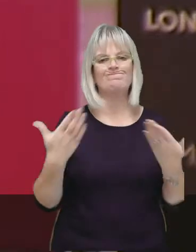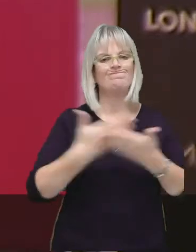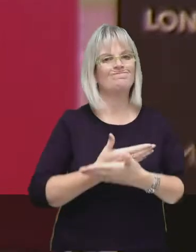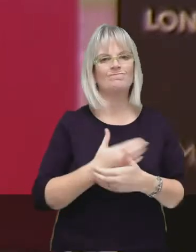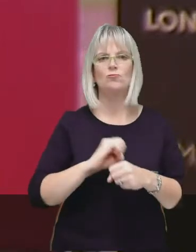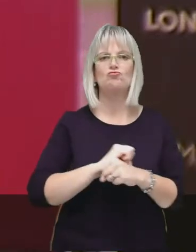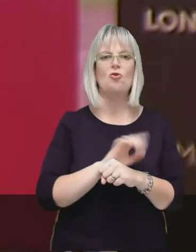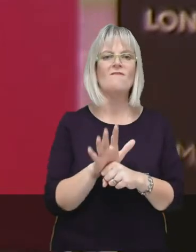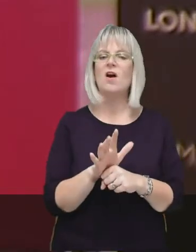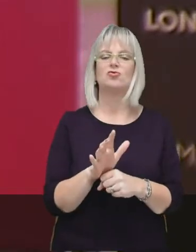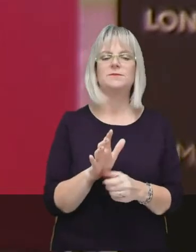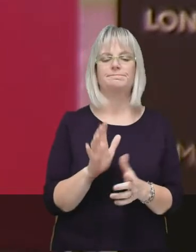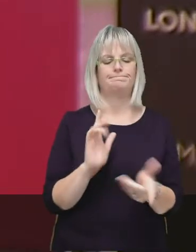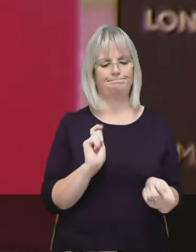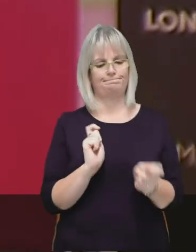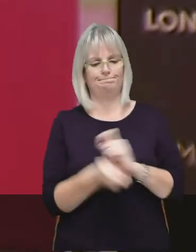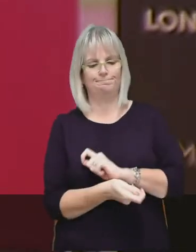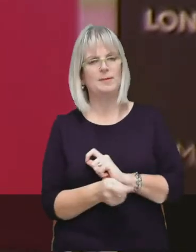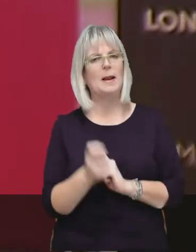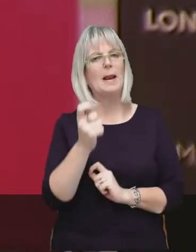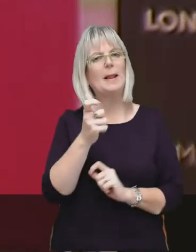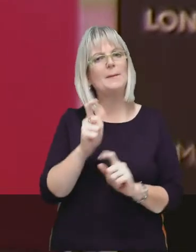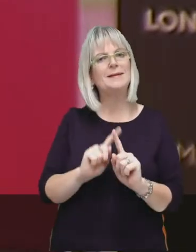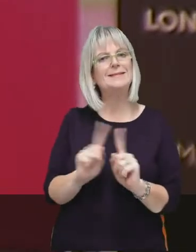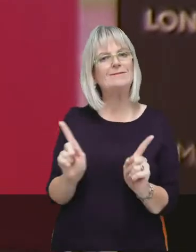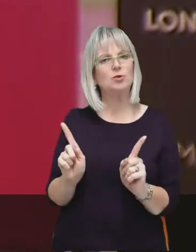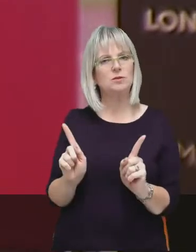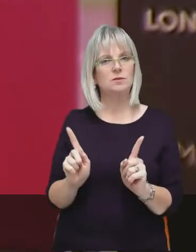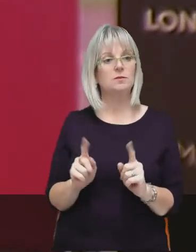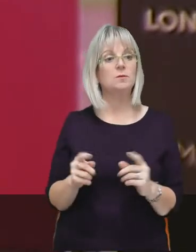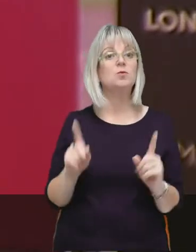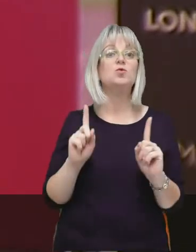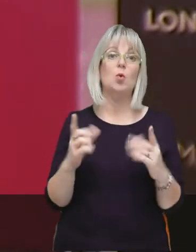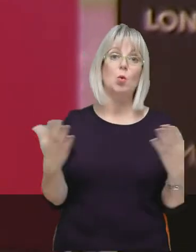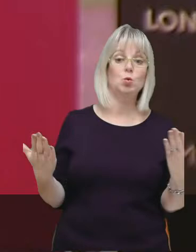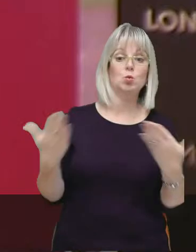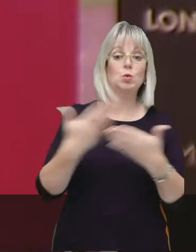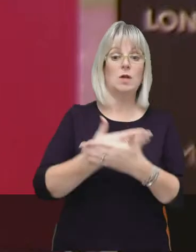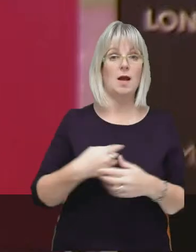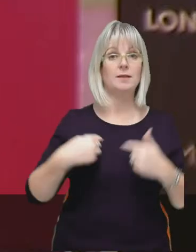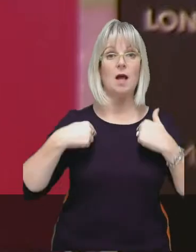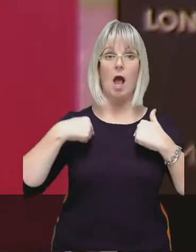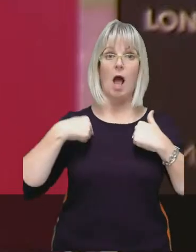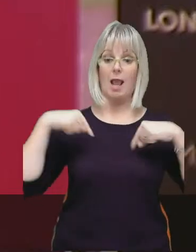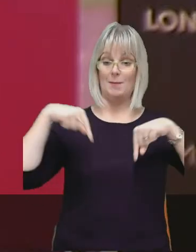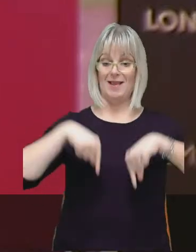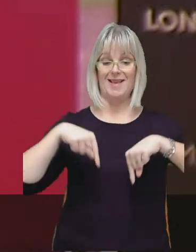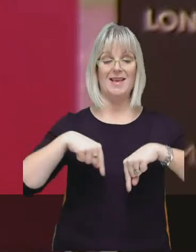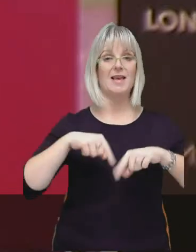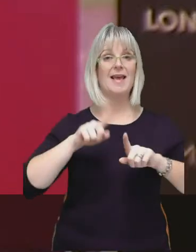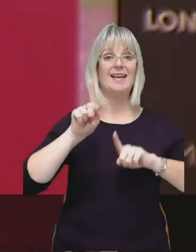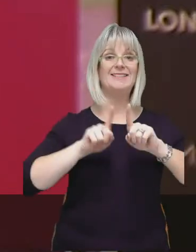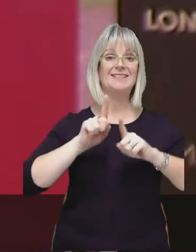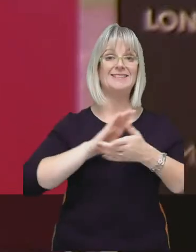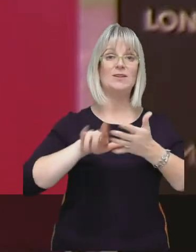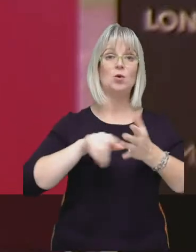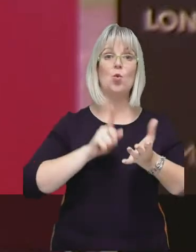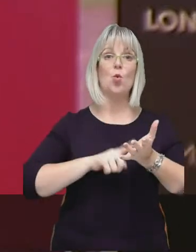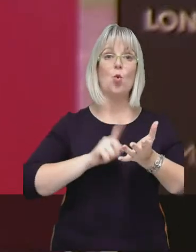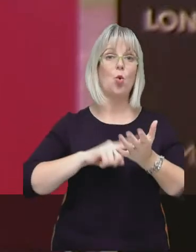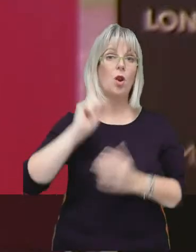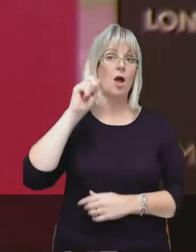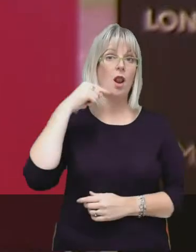different. Tonight, I'm here at City Hall, whilst the rest of the Assembly, the Mayor and you, the